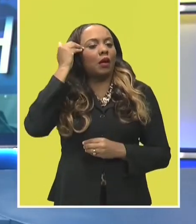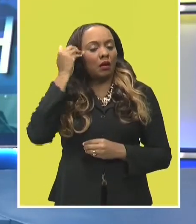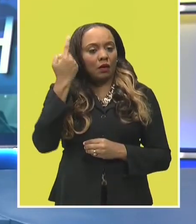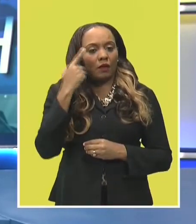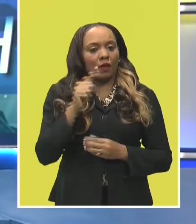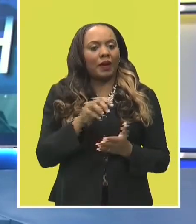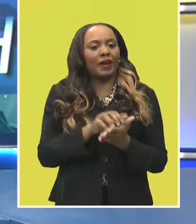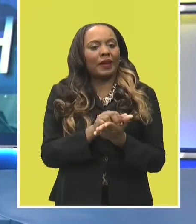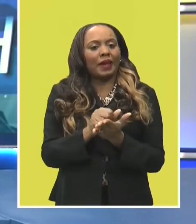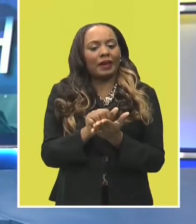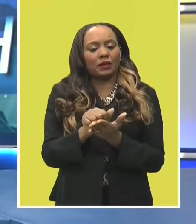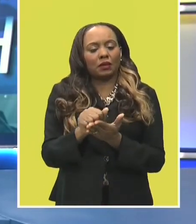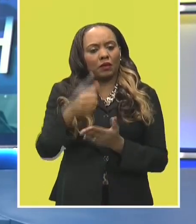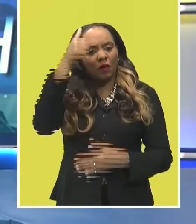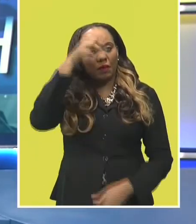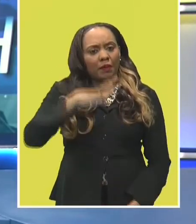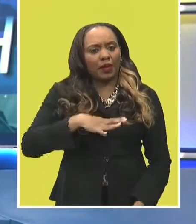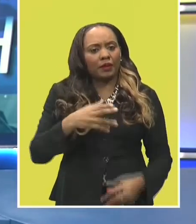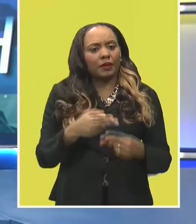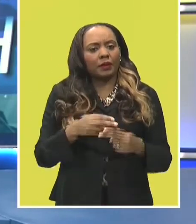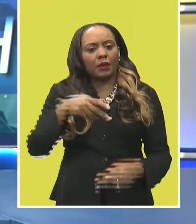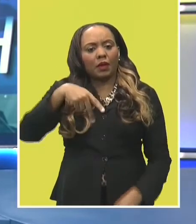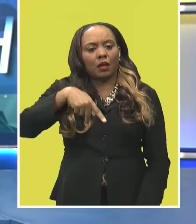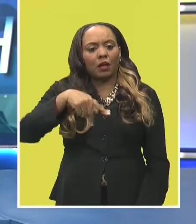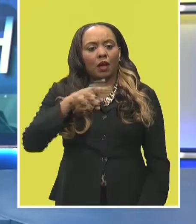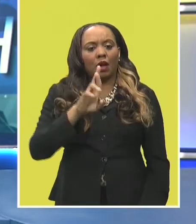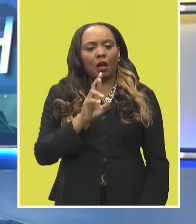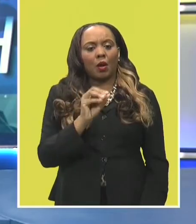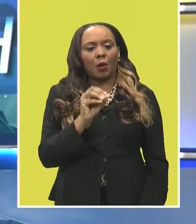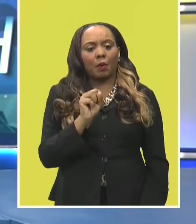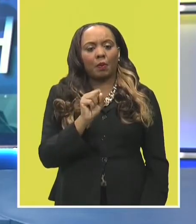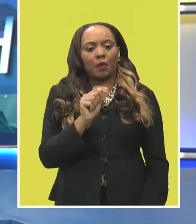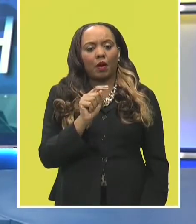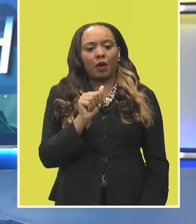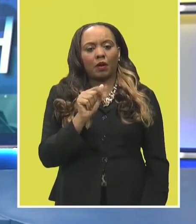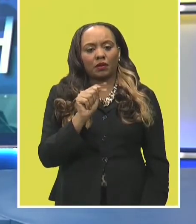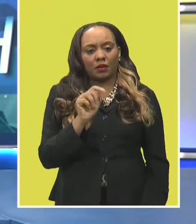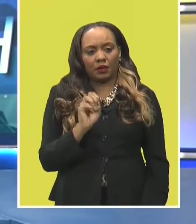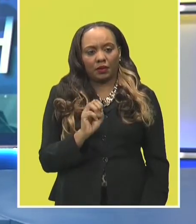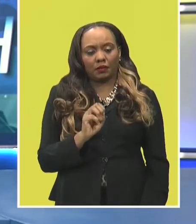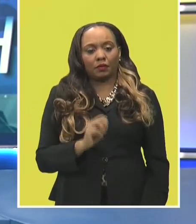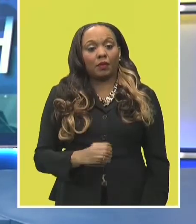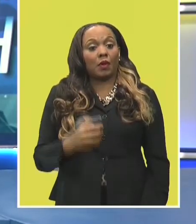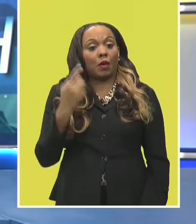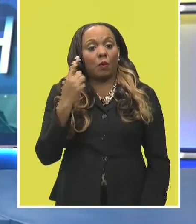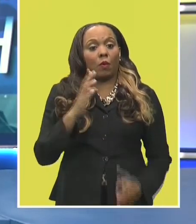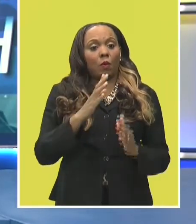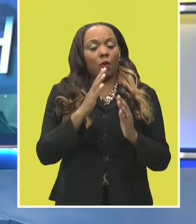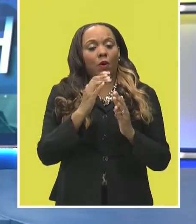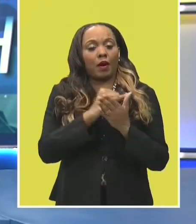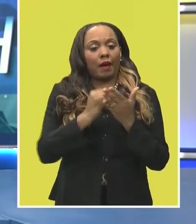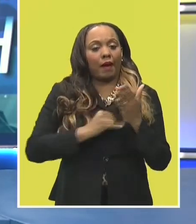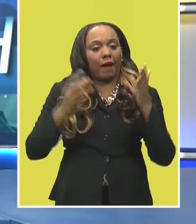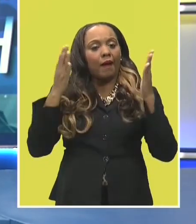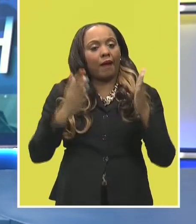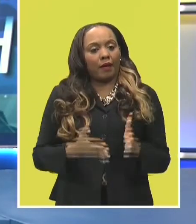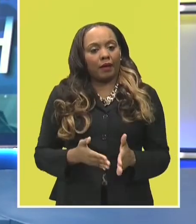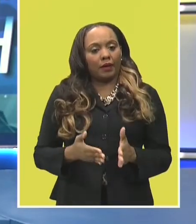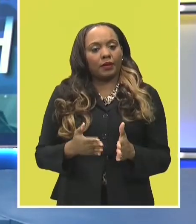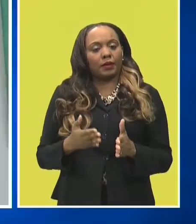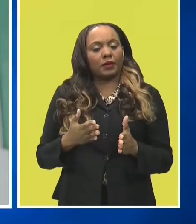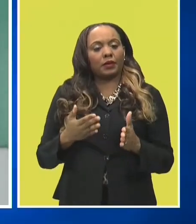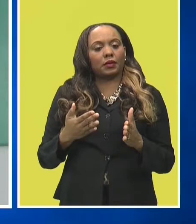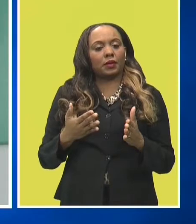cancer in Barbados is being hailed as critical in the eyes of one local artist. So much so that she's joined a band of local artists in